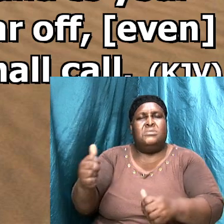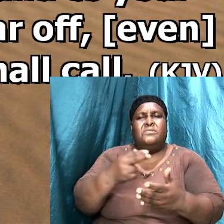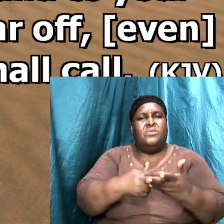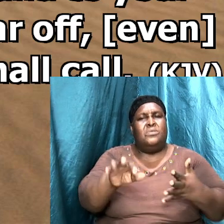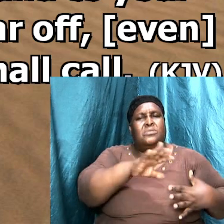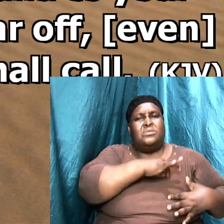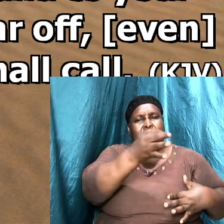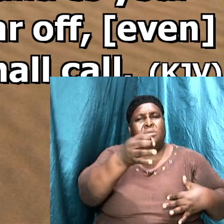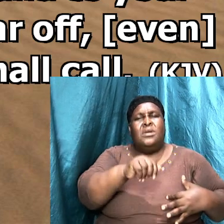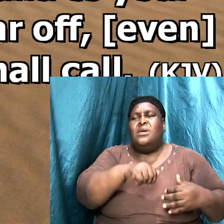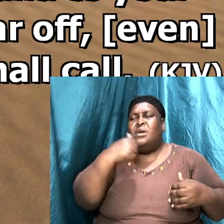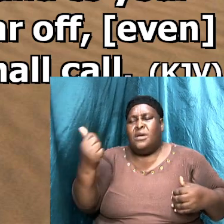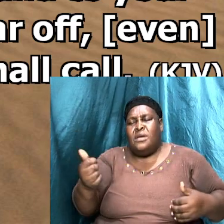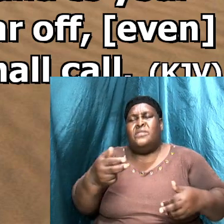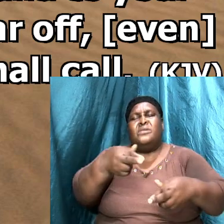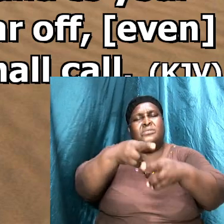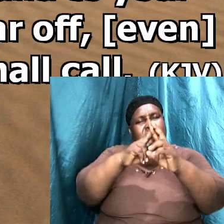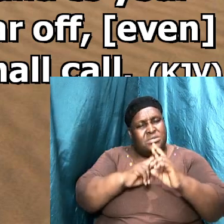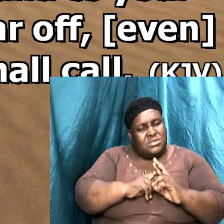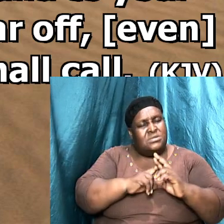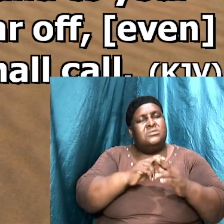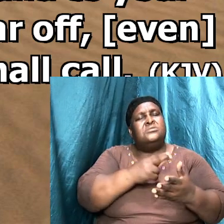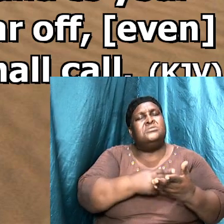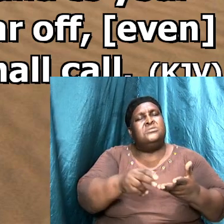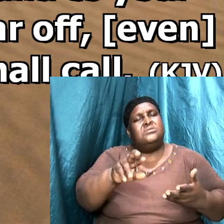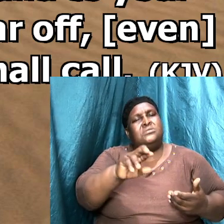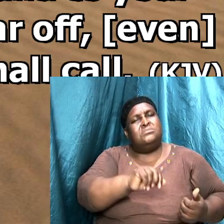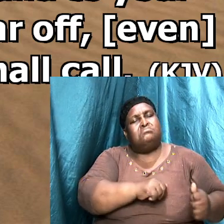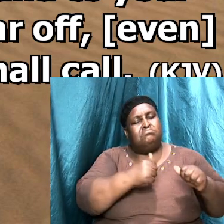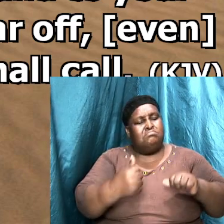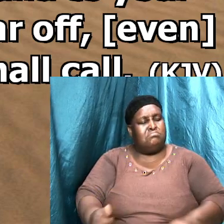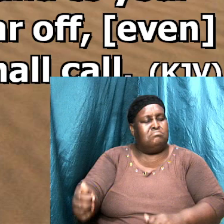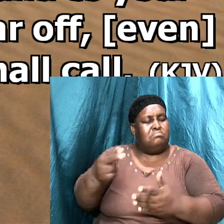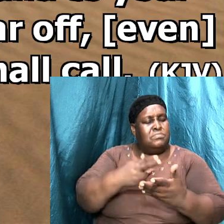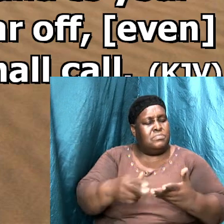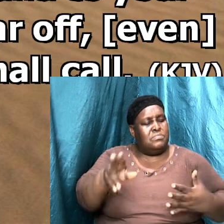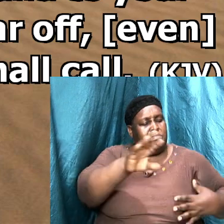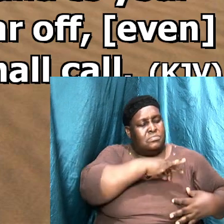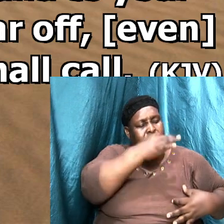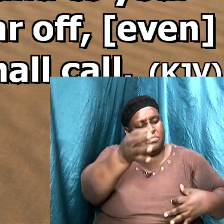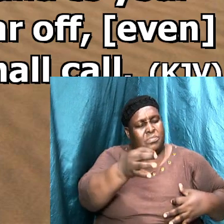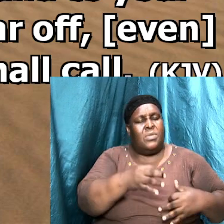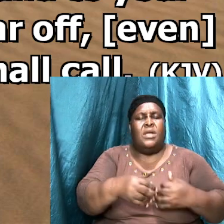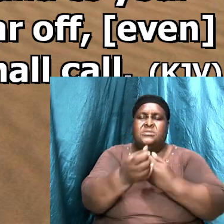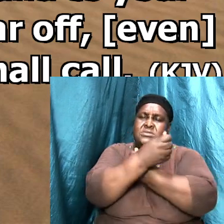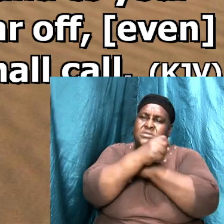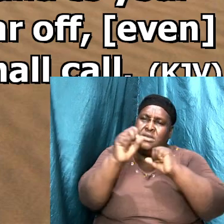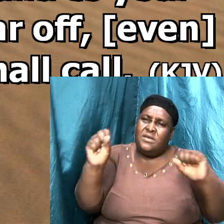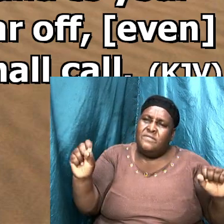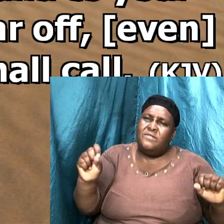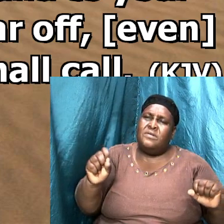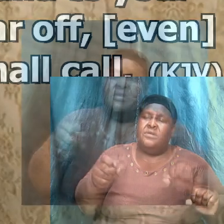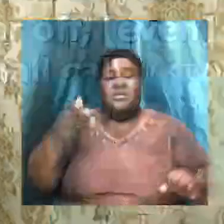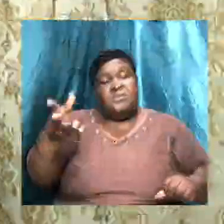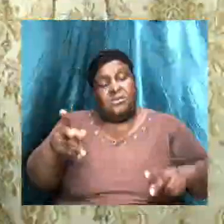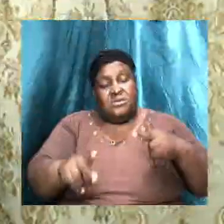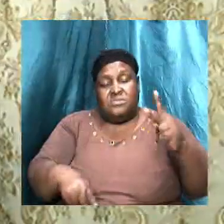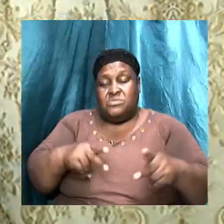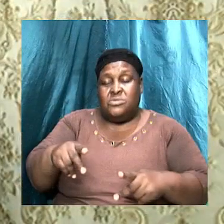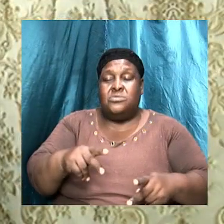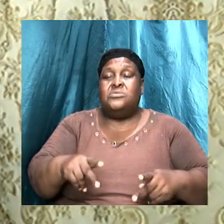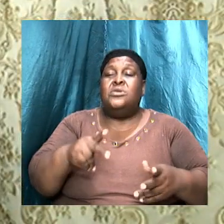others received the baptism the Holy God these people that Peter preached to